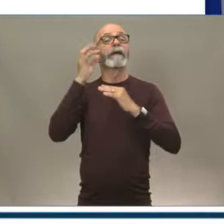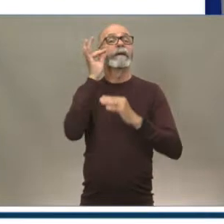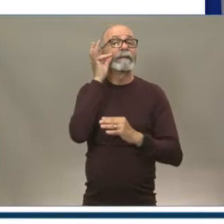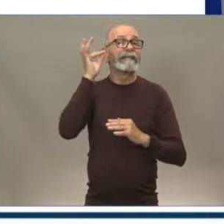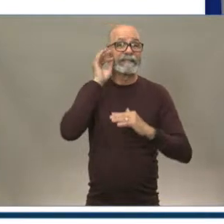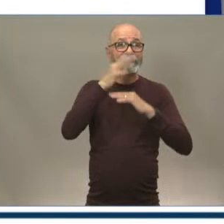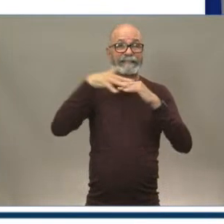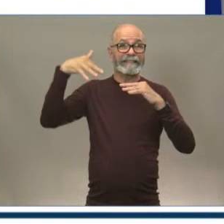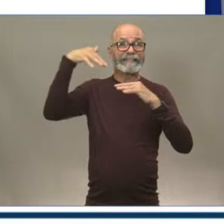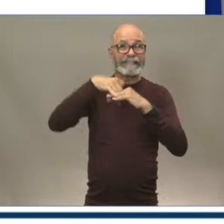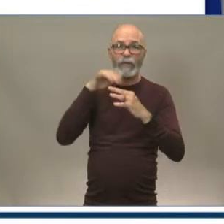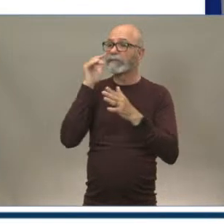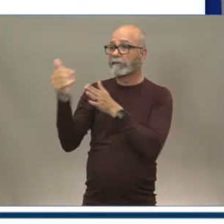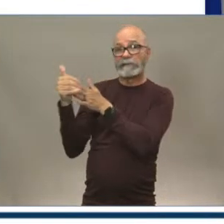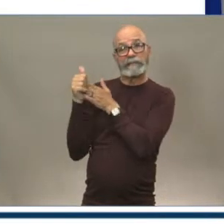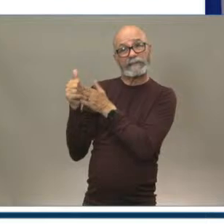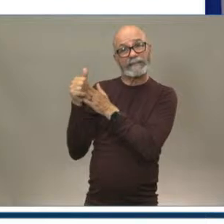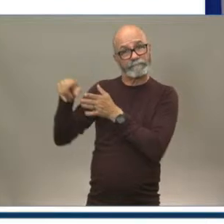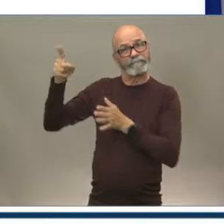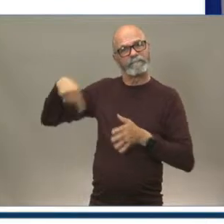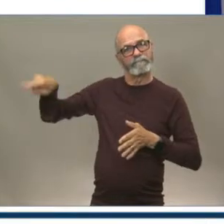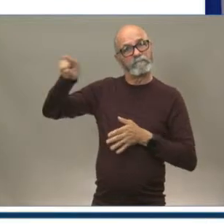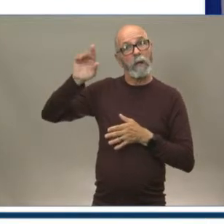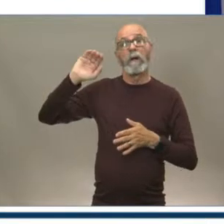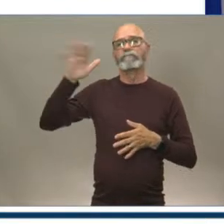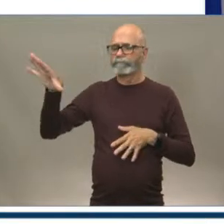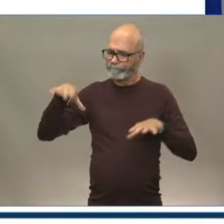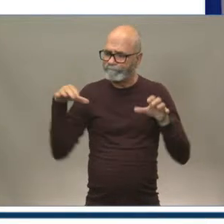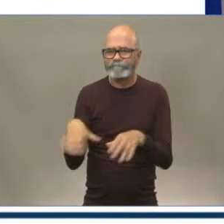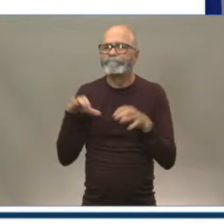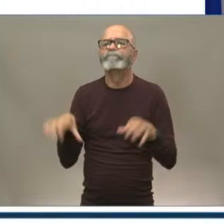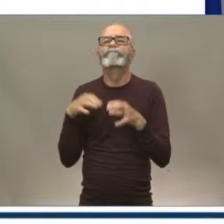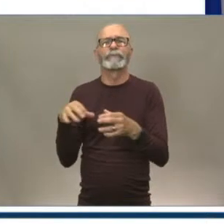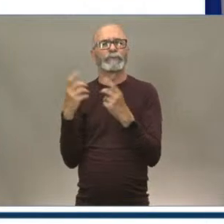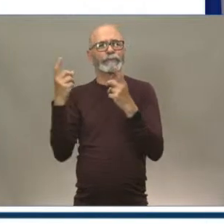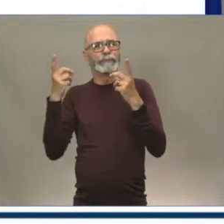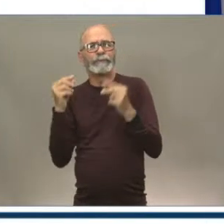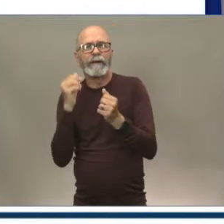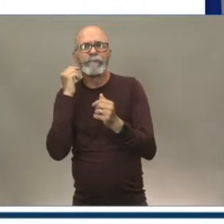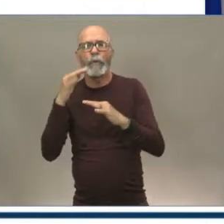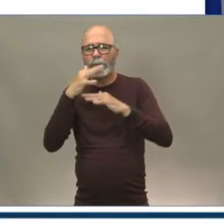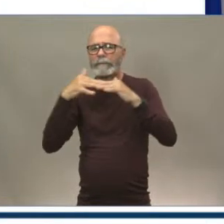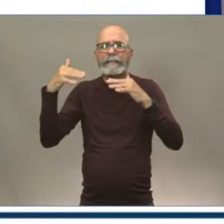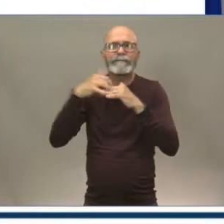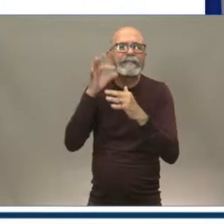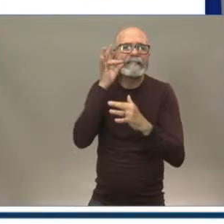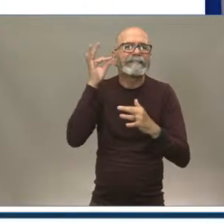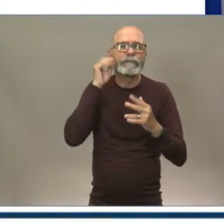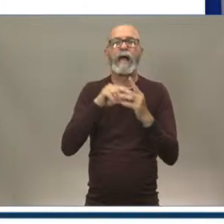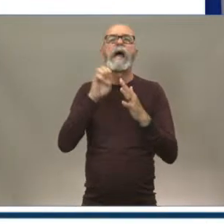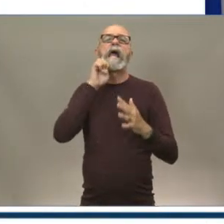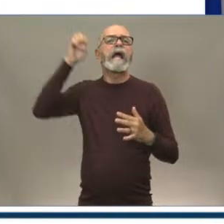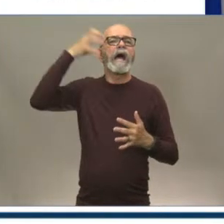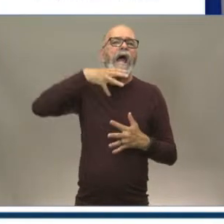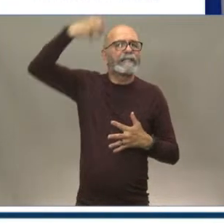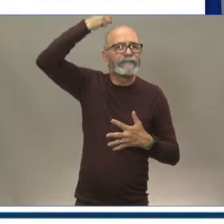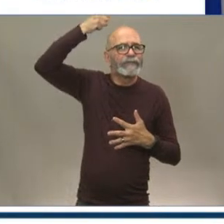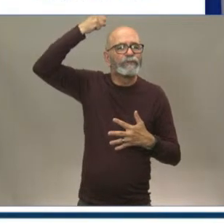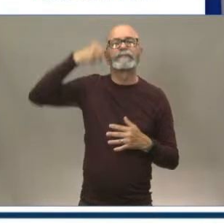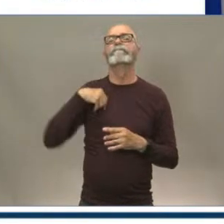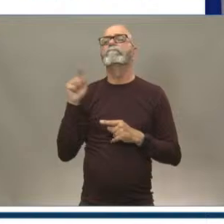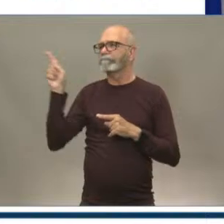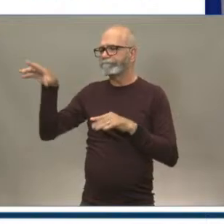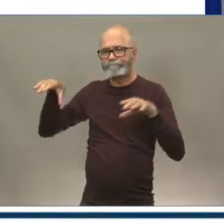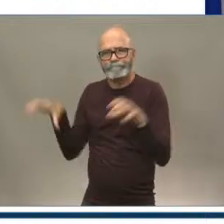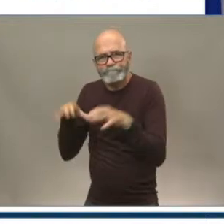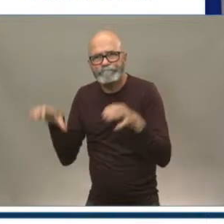communities have stepped up, working with elders and others to continue to ensure that we remain on track. So thanks for the